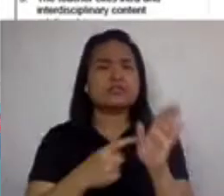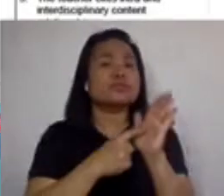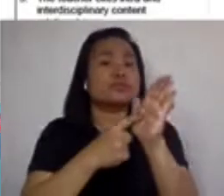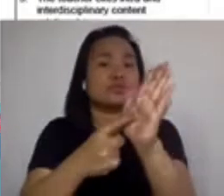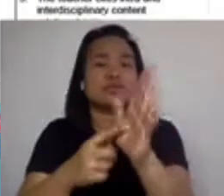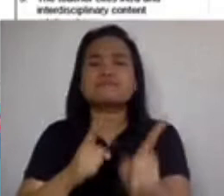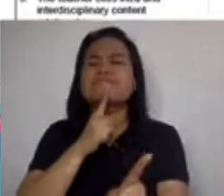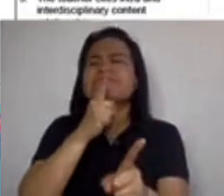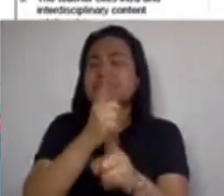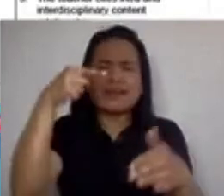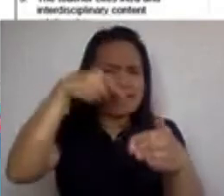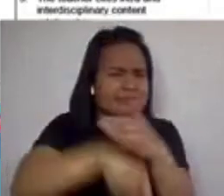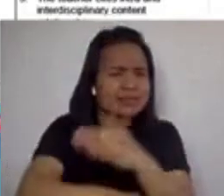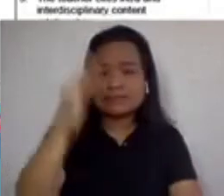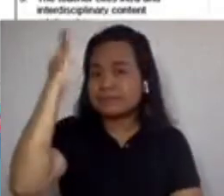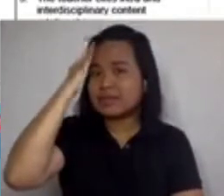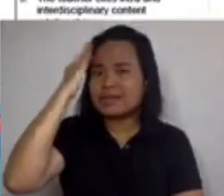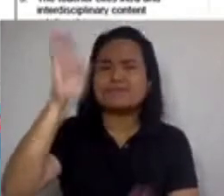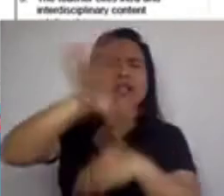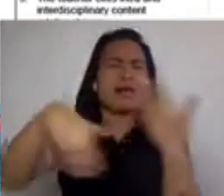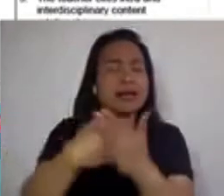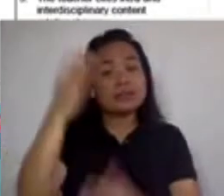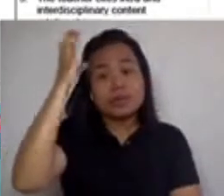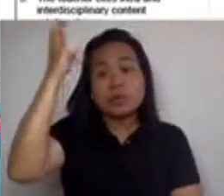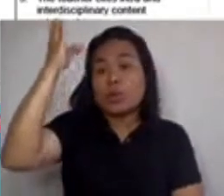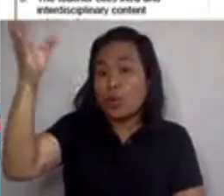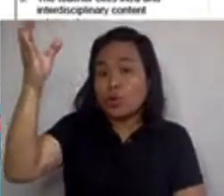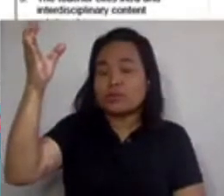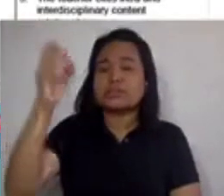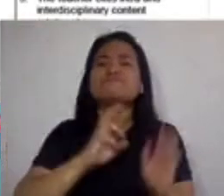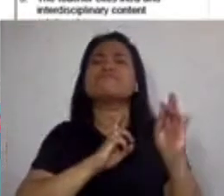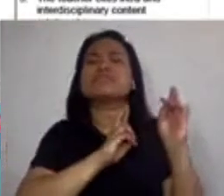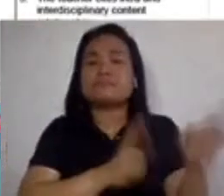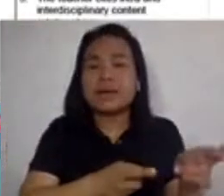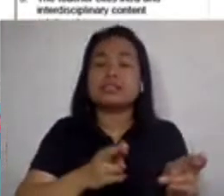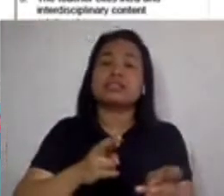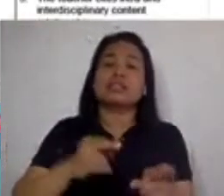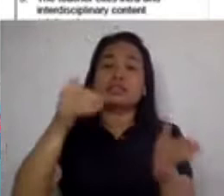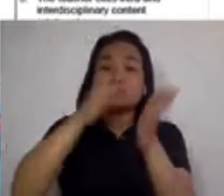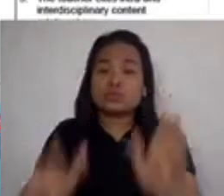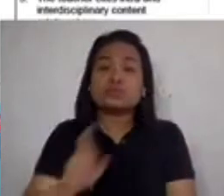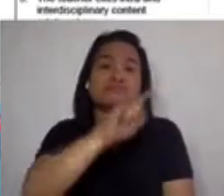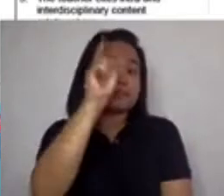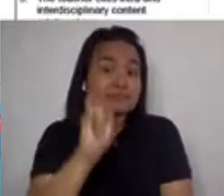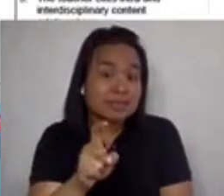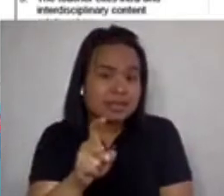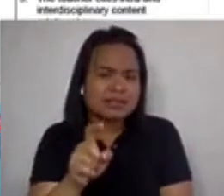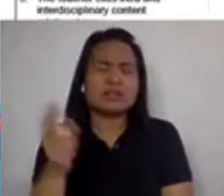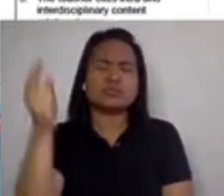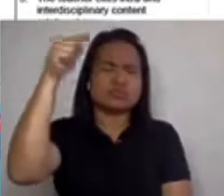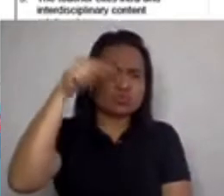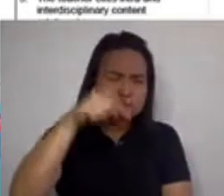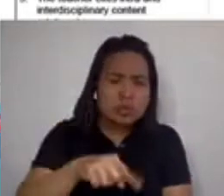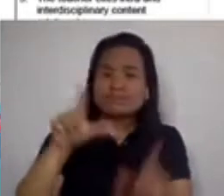all concepts in responding to learners' questions. And as you go down a level, you will see that these, the